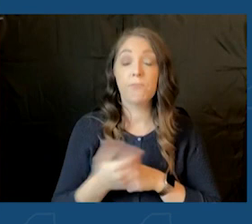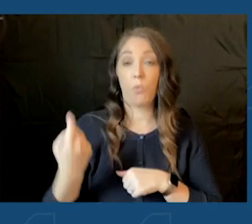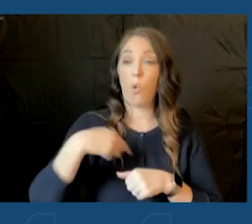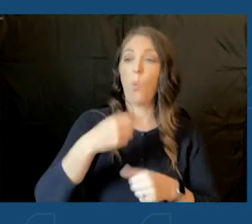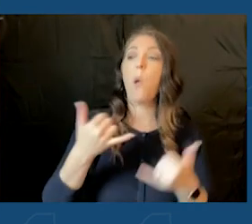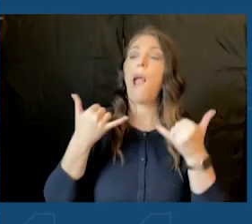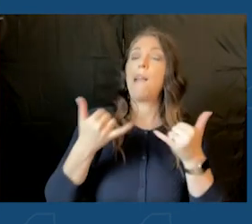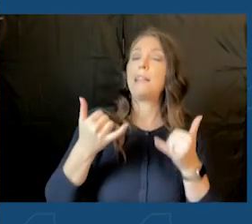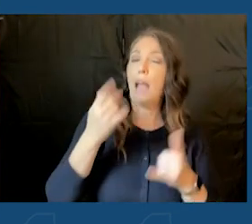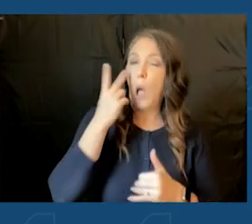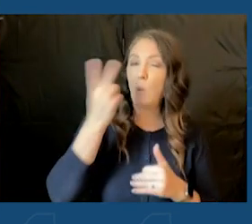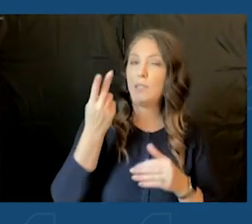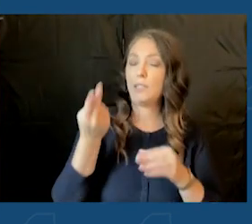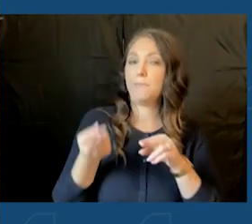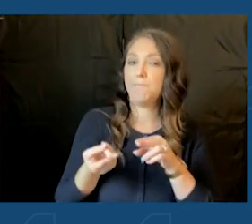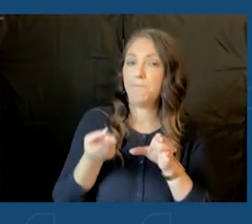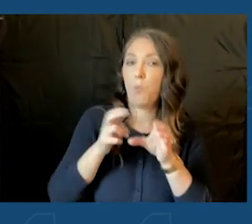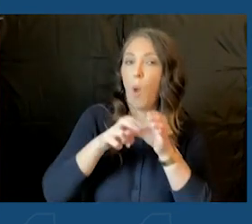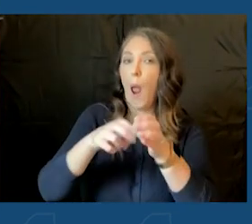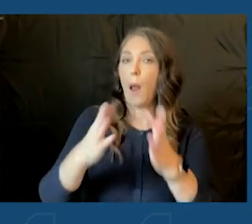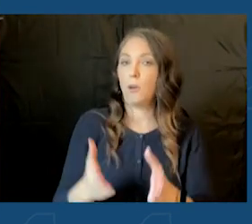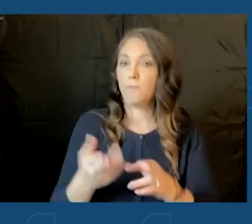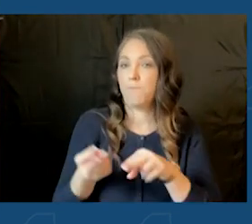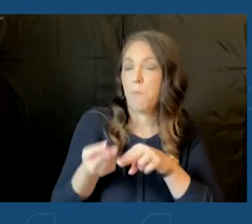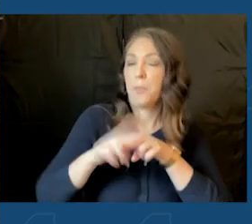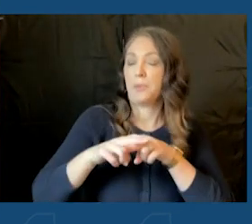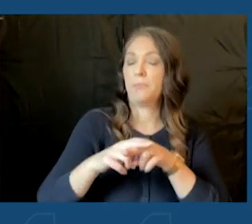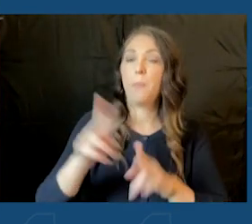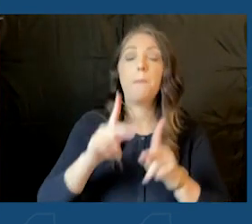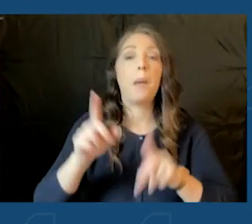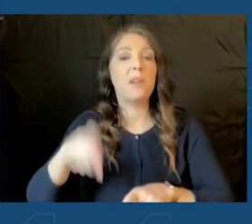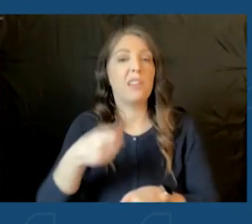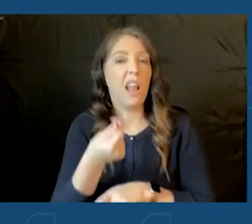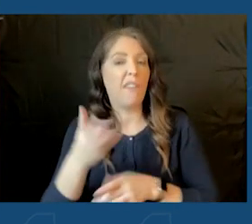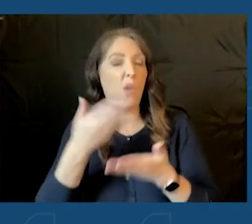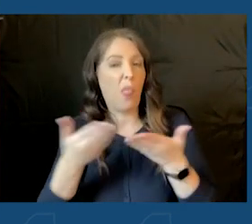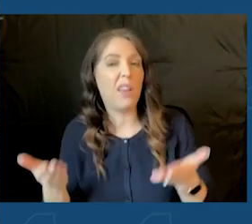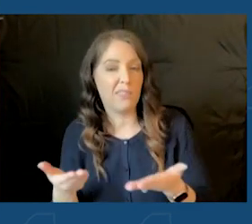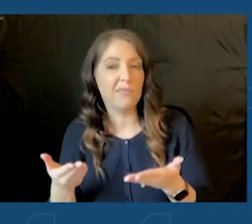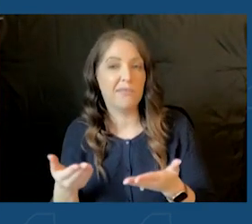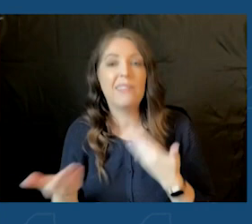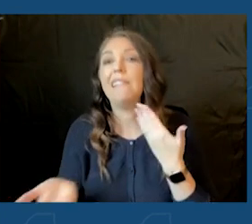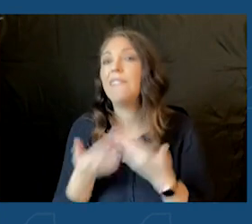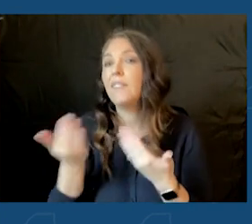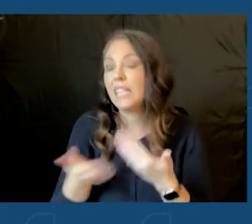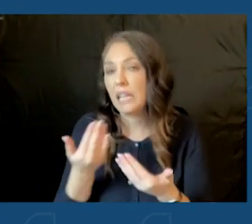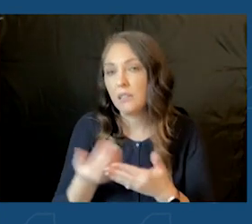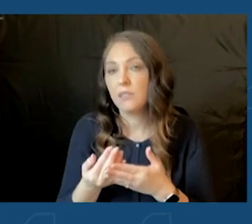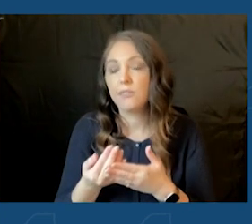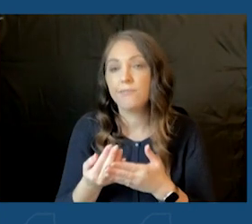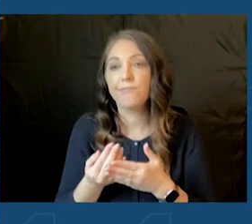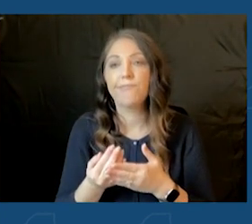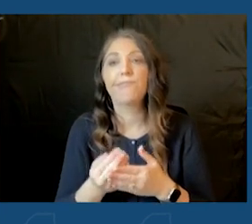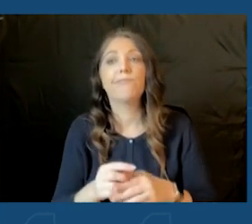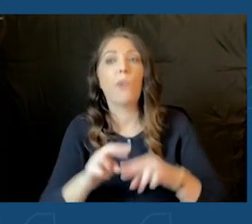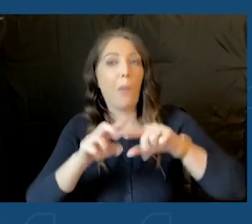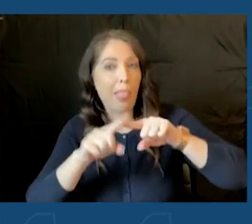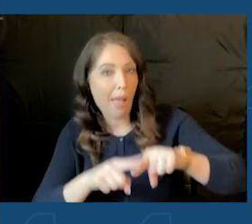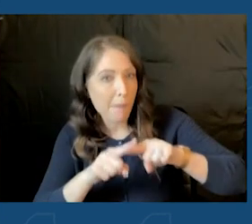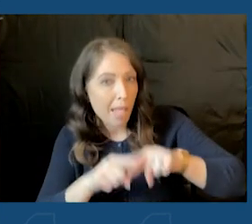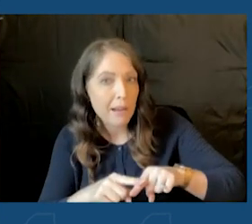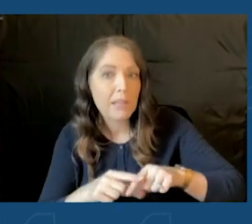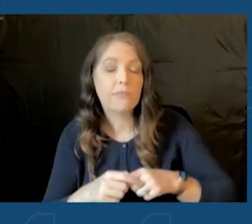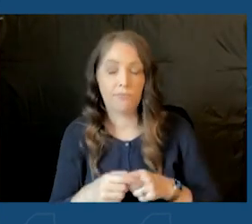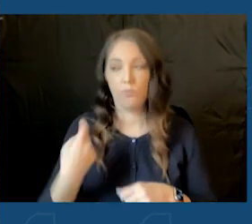see an increase in ridership, but people needed a few things. One is they need convenience, they need reliability. And that's what we're offering here with this.